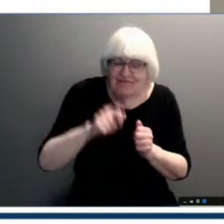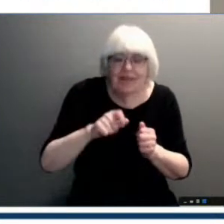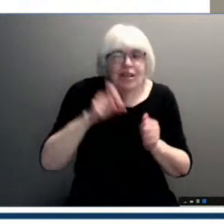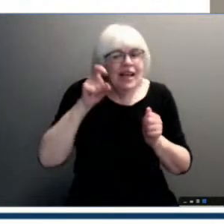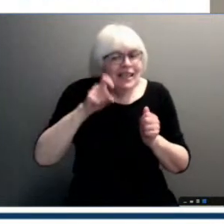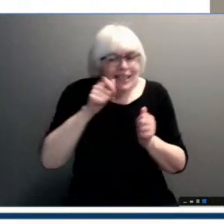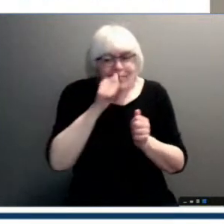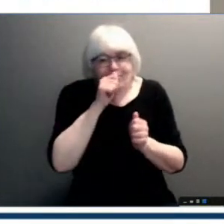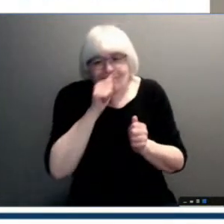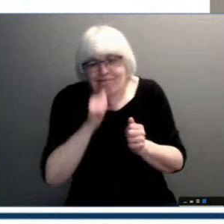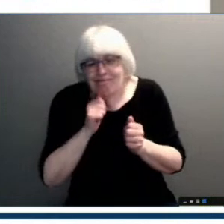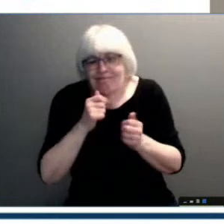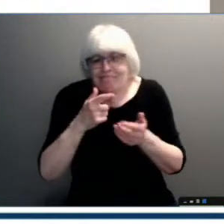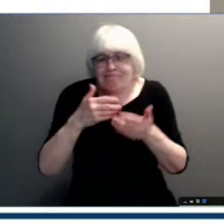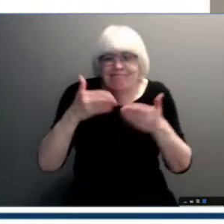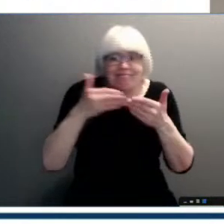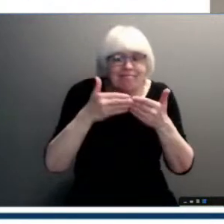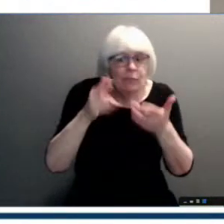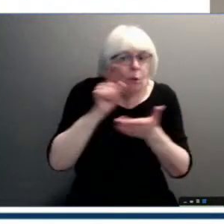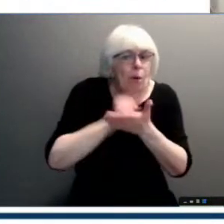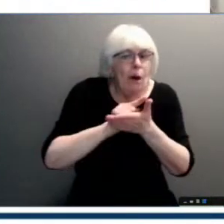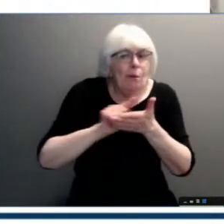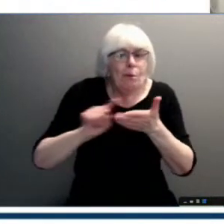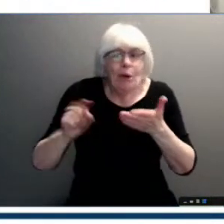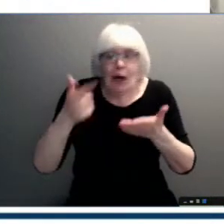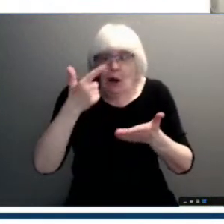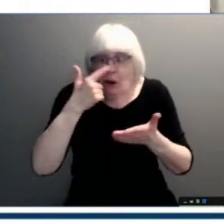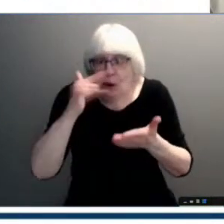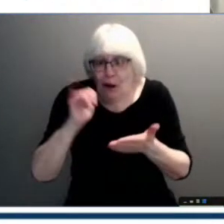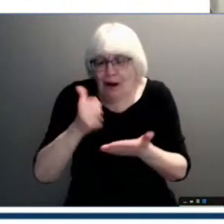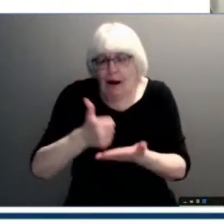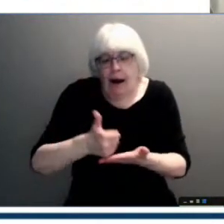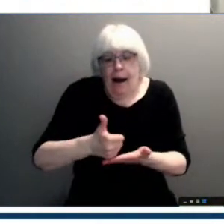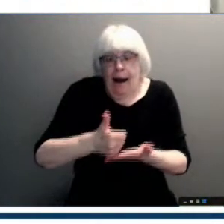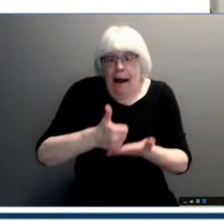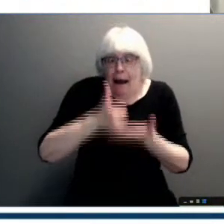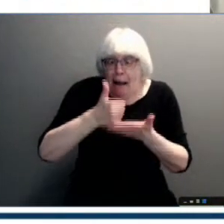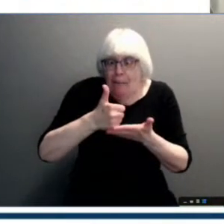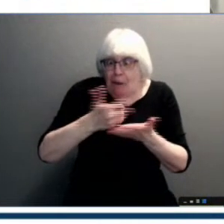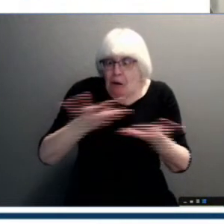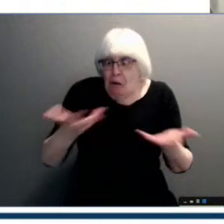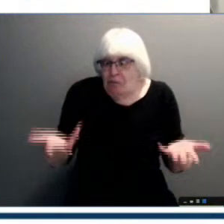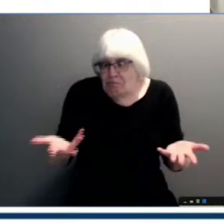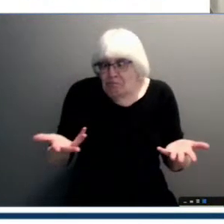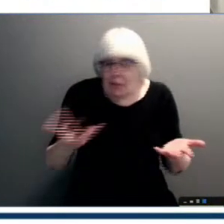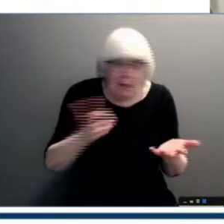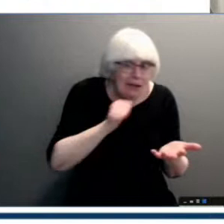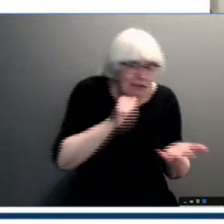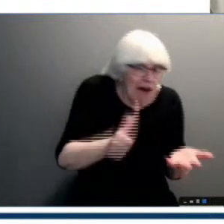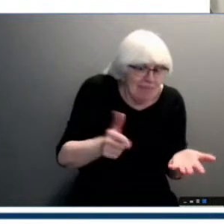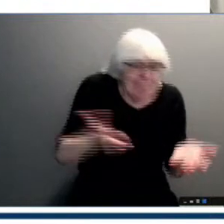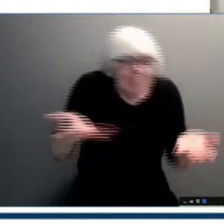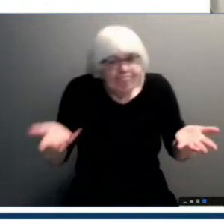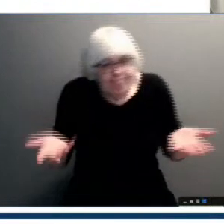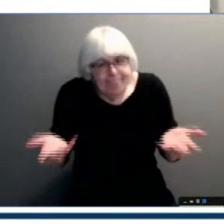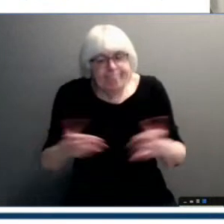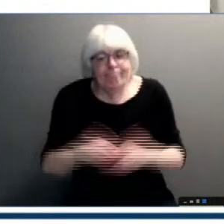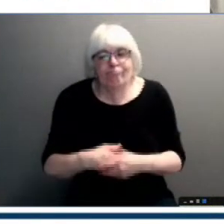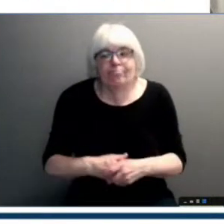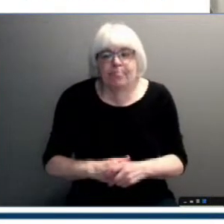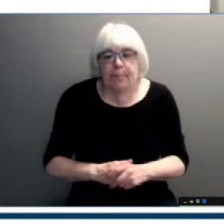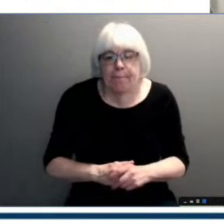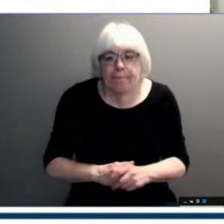what came into effect at 9 o'clock this morning. Go ahead, John, with your follow-up. Thank you, and this is again for Dr.